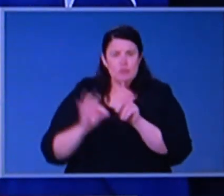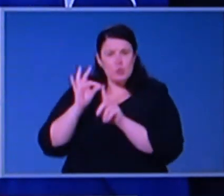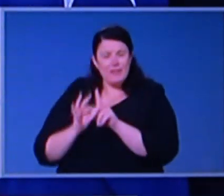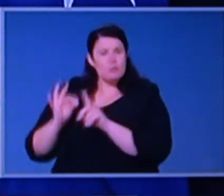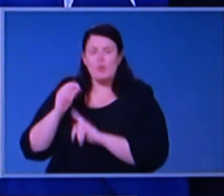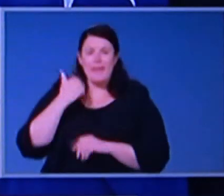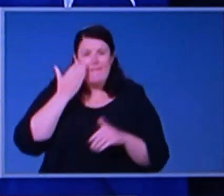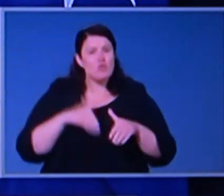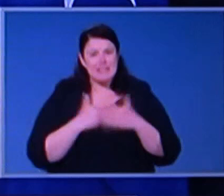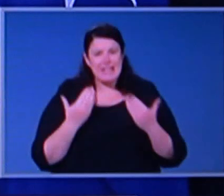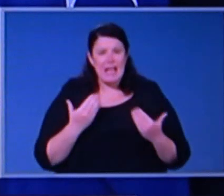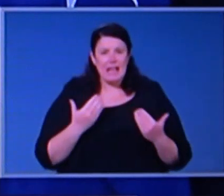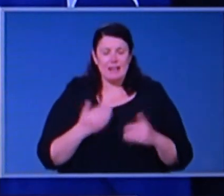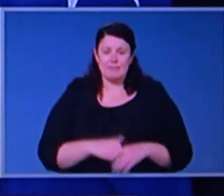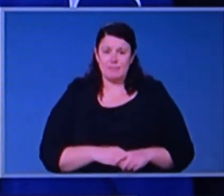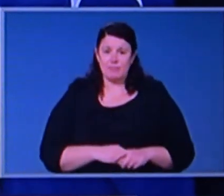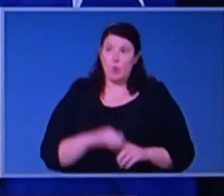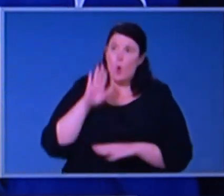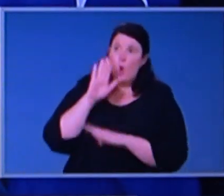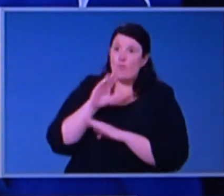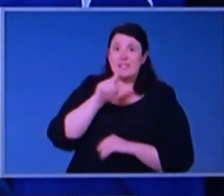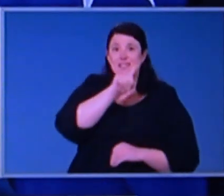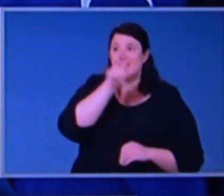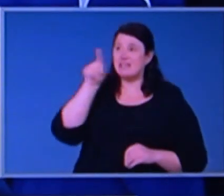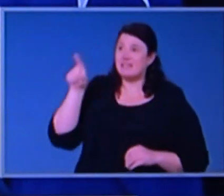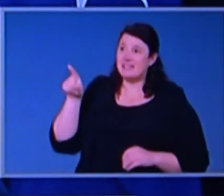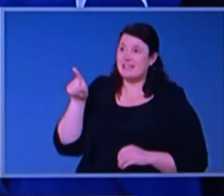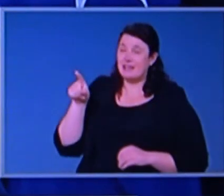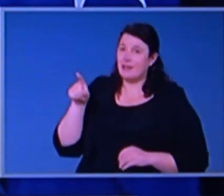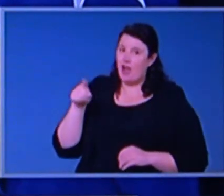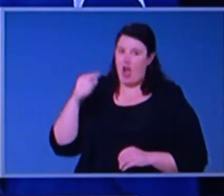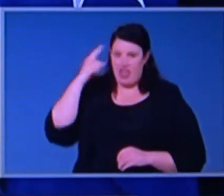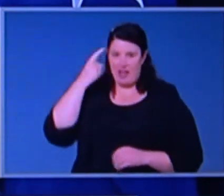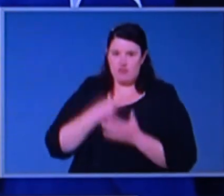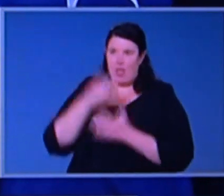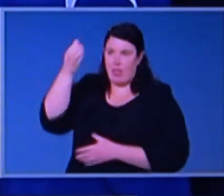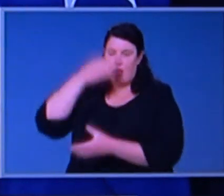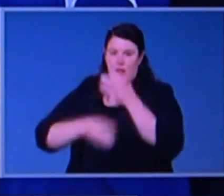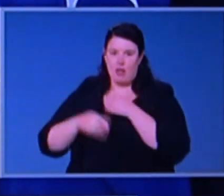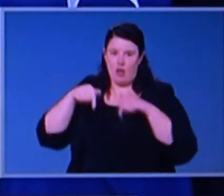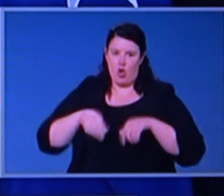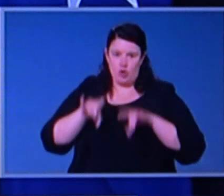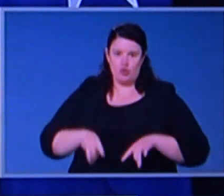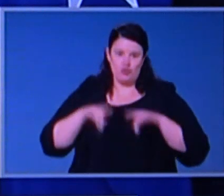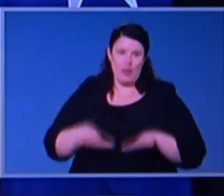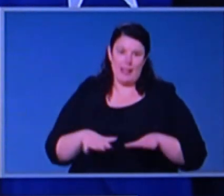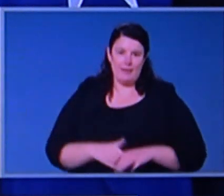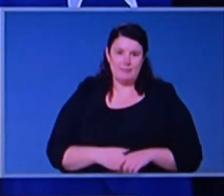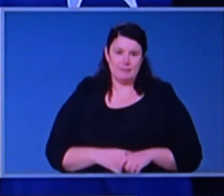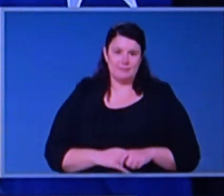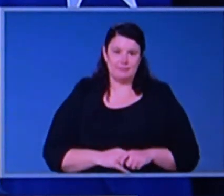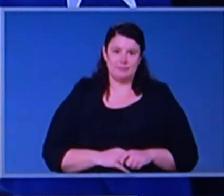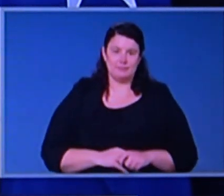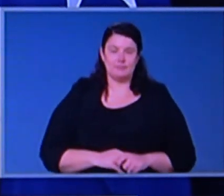day. There's very few countries in the world that would not want to be in our position right now, and